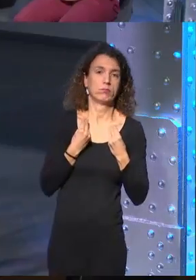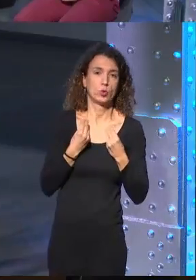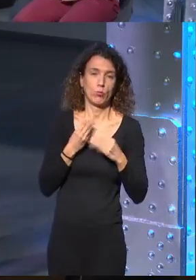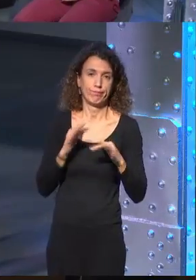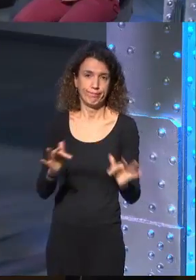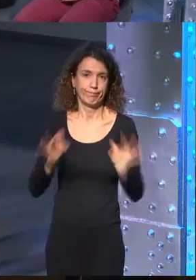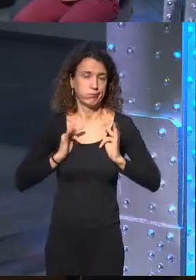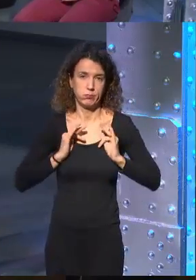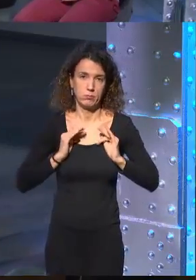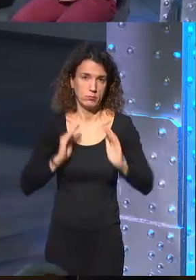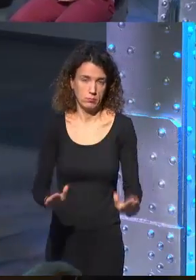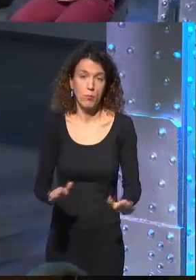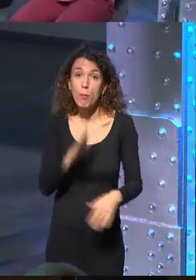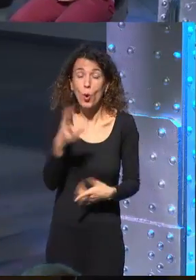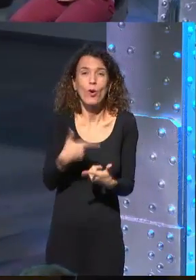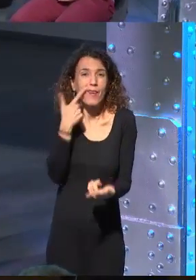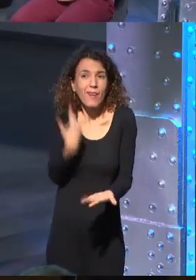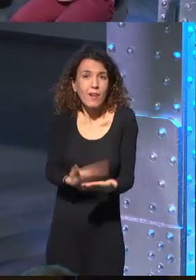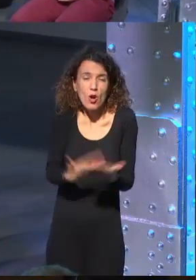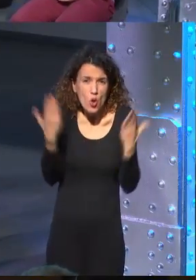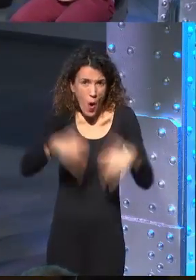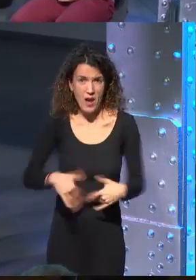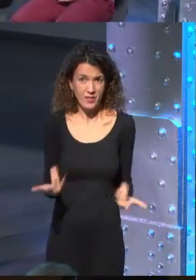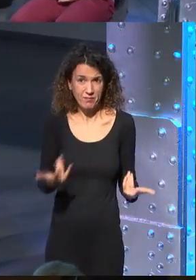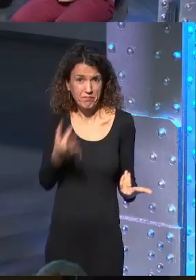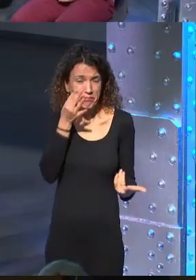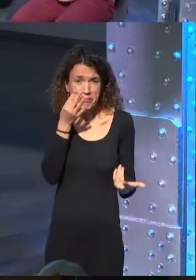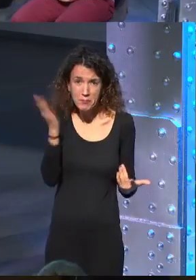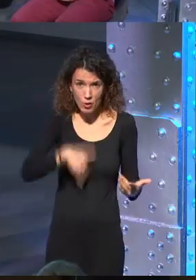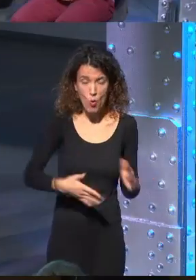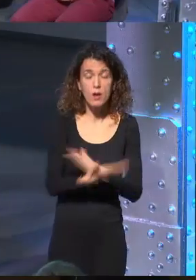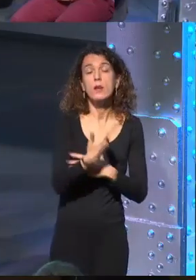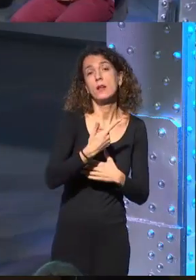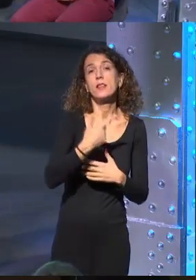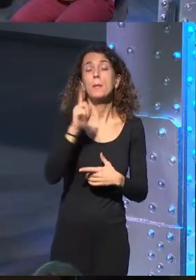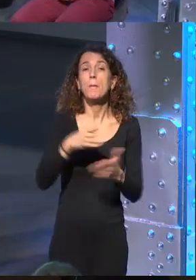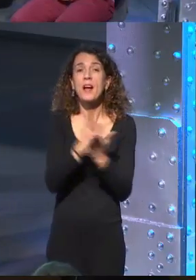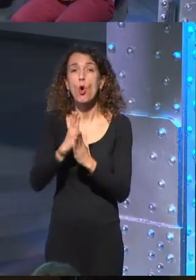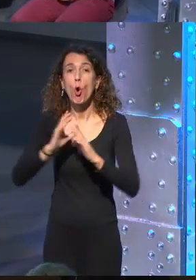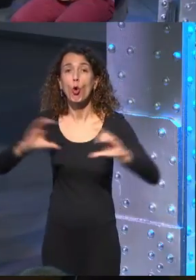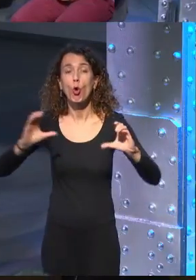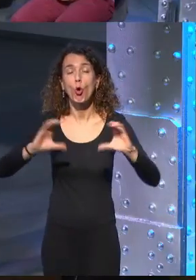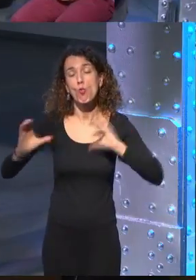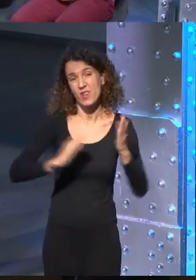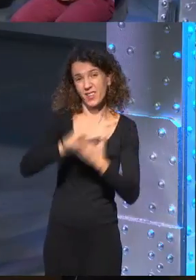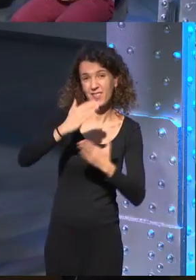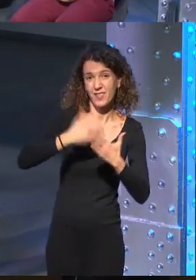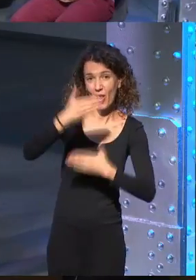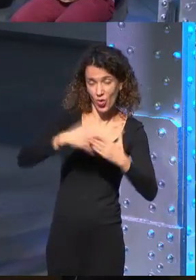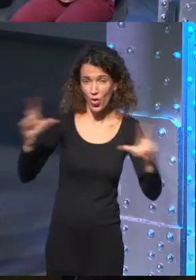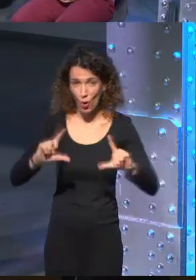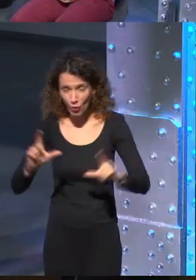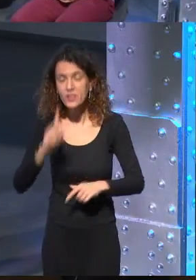imagine. So this is the first and the last time that I've used Wikipedia. So trustability should be